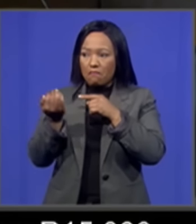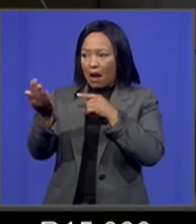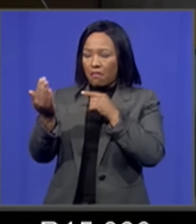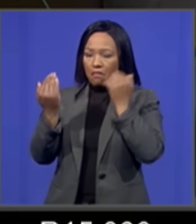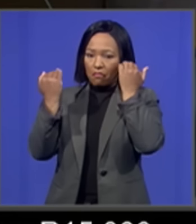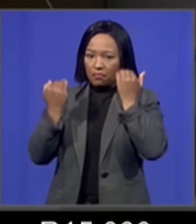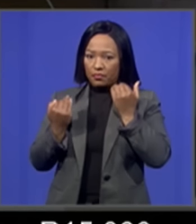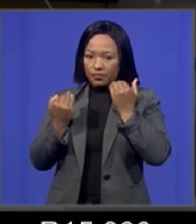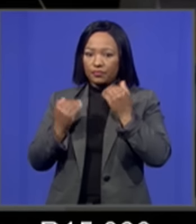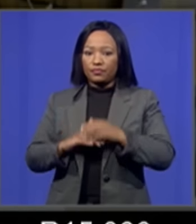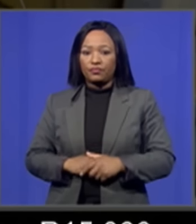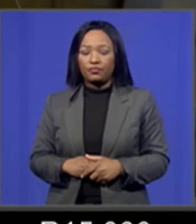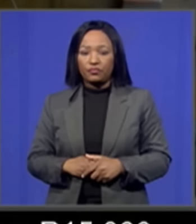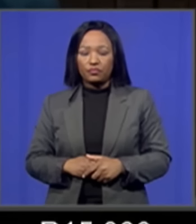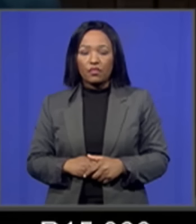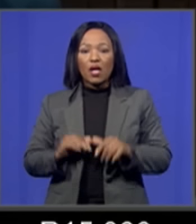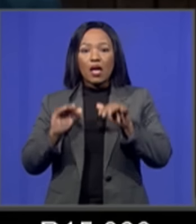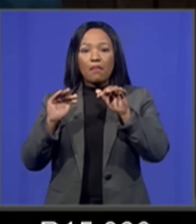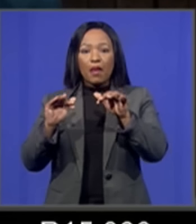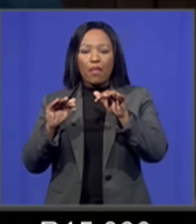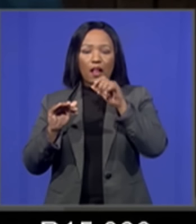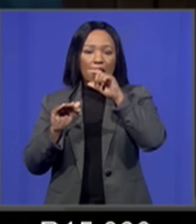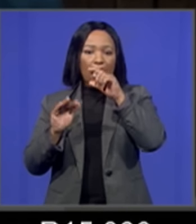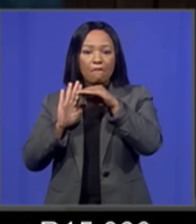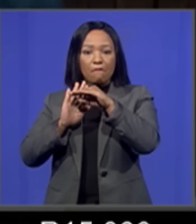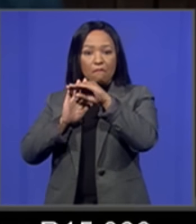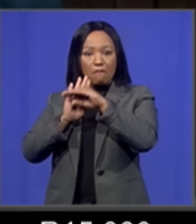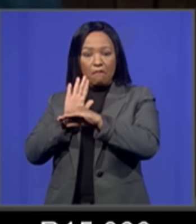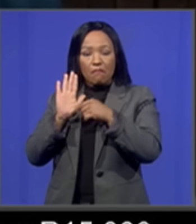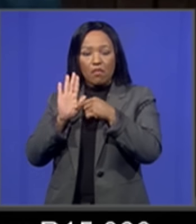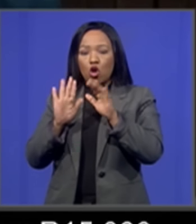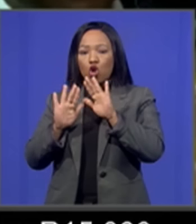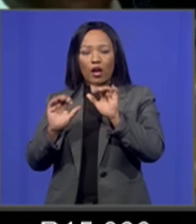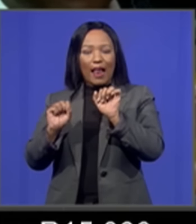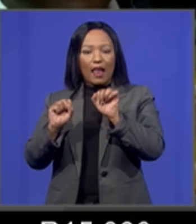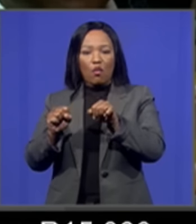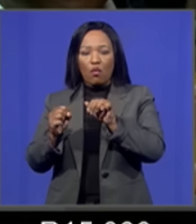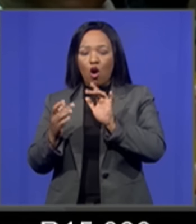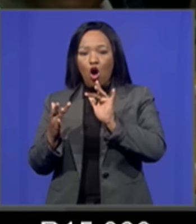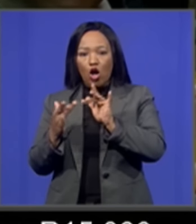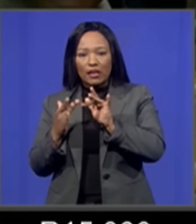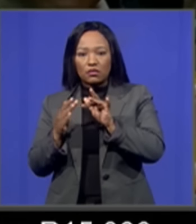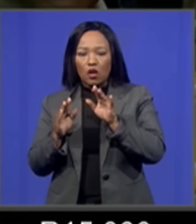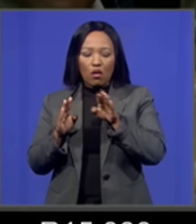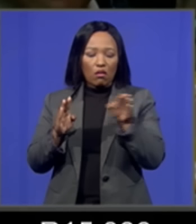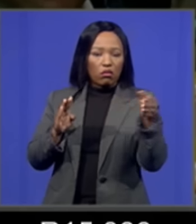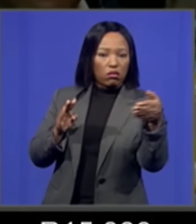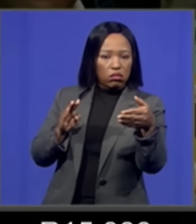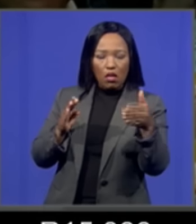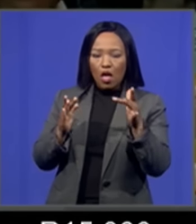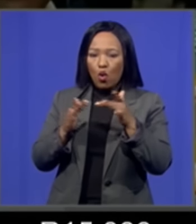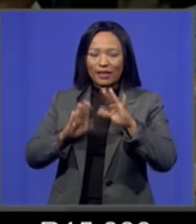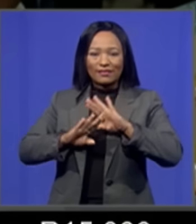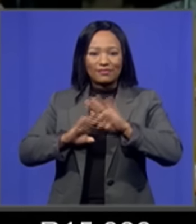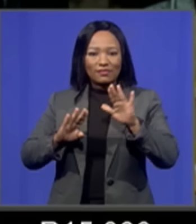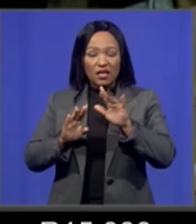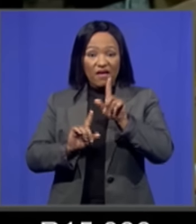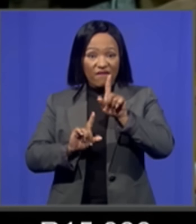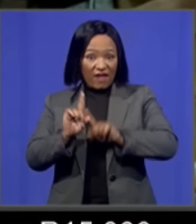is a list of people that you are not allowed to have any contact, be that direct or indirect contact. If you fail to comply